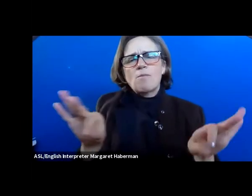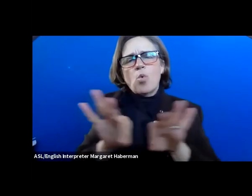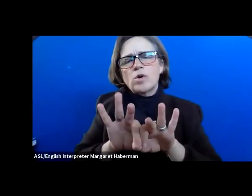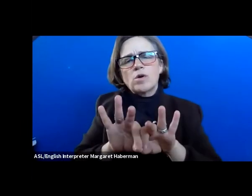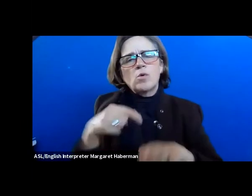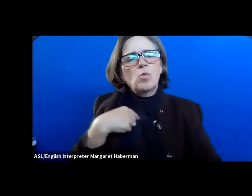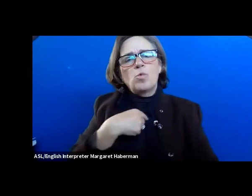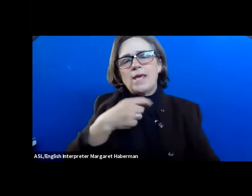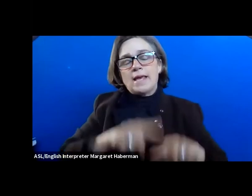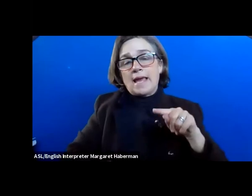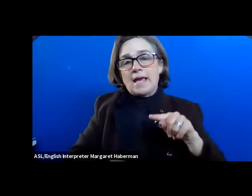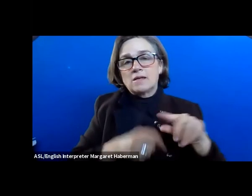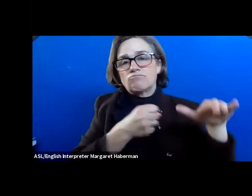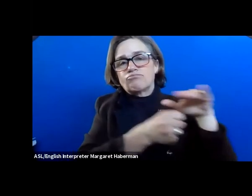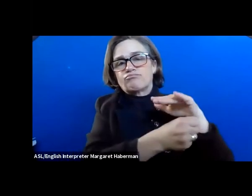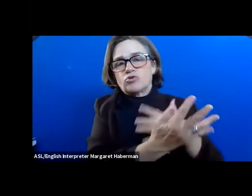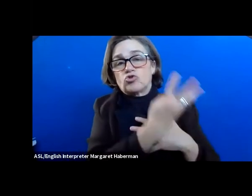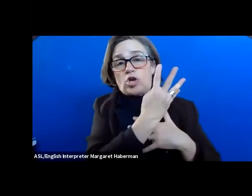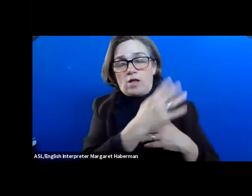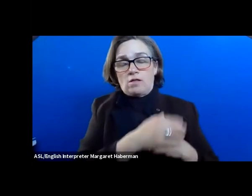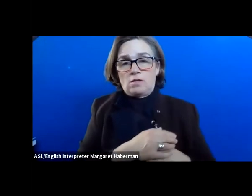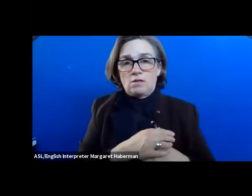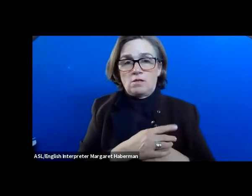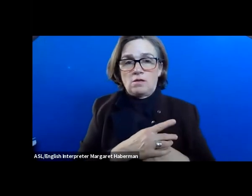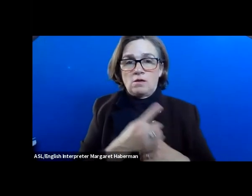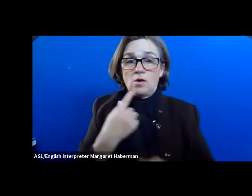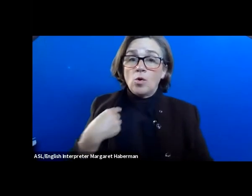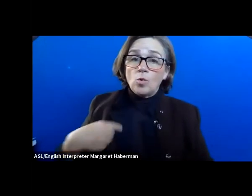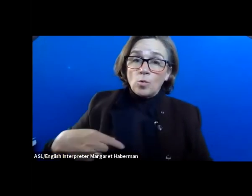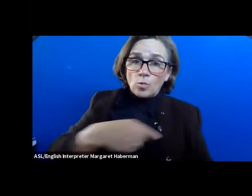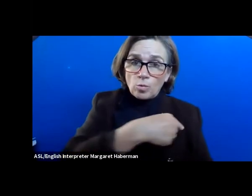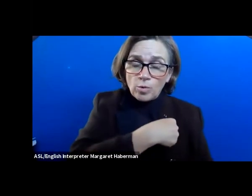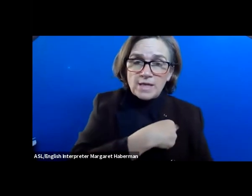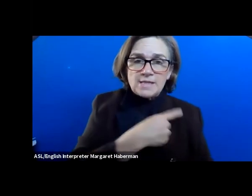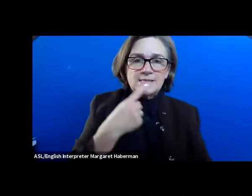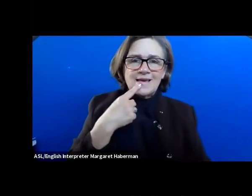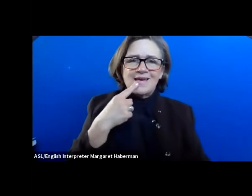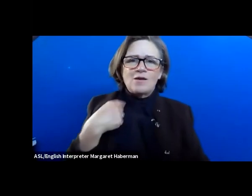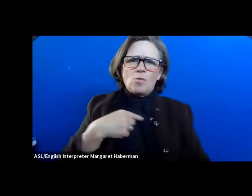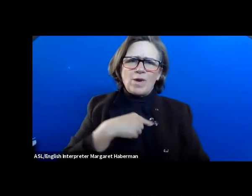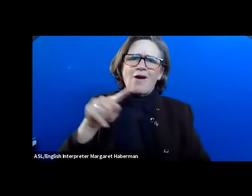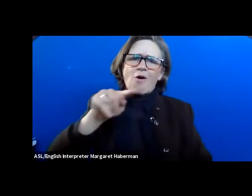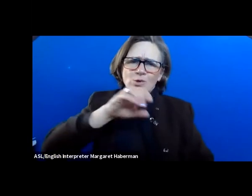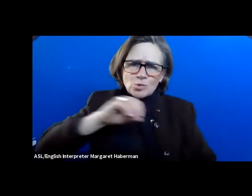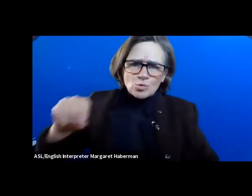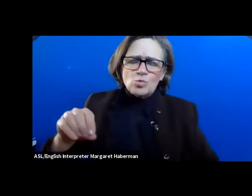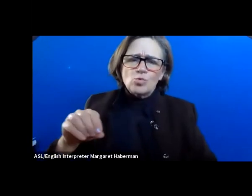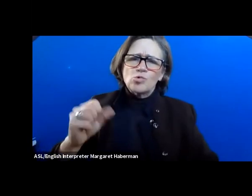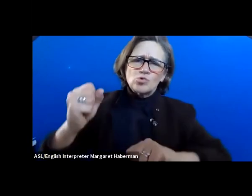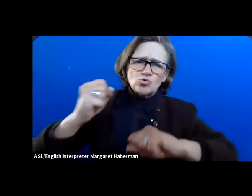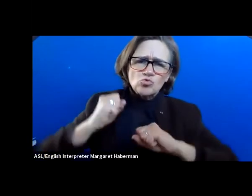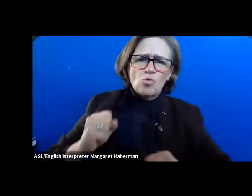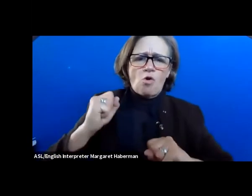And we say in return, well, we are too strong and we will prevail. Thank